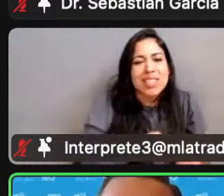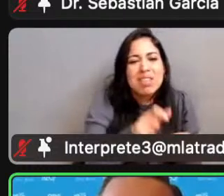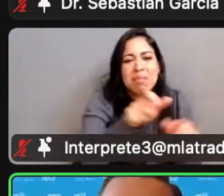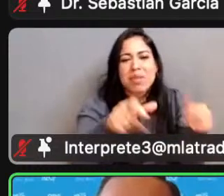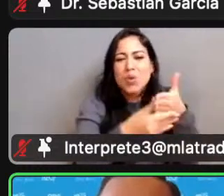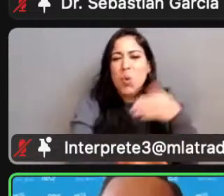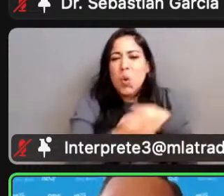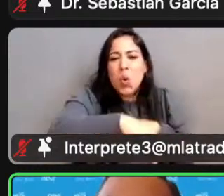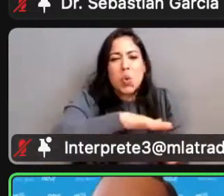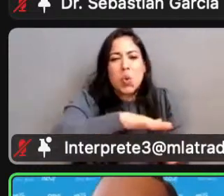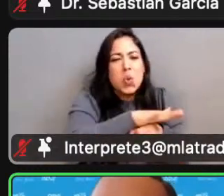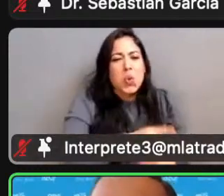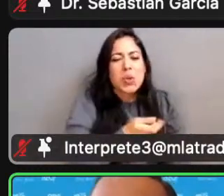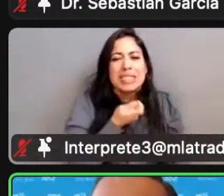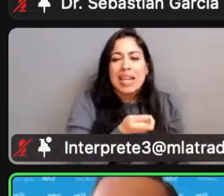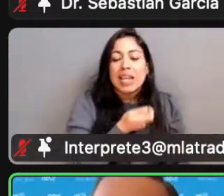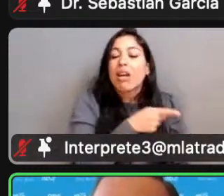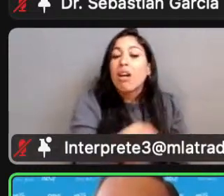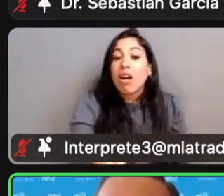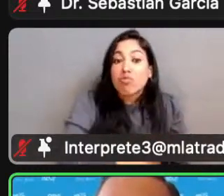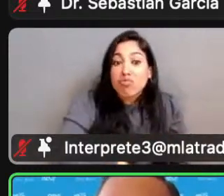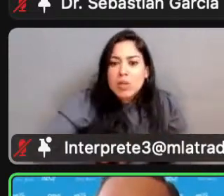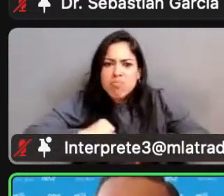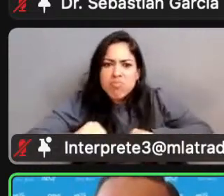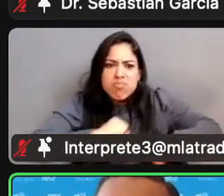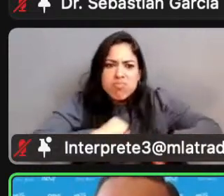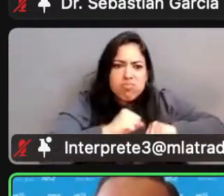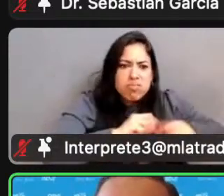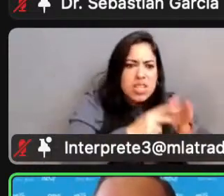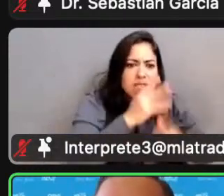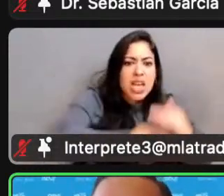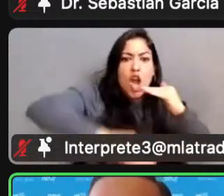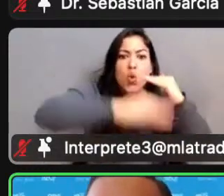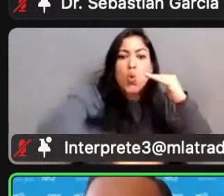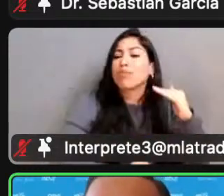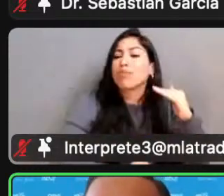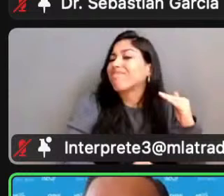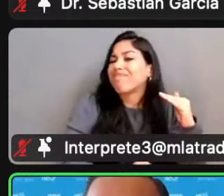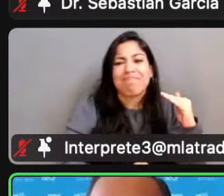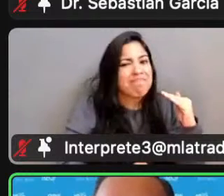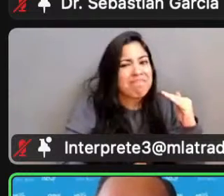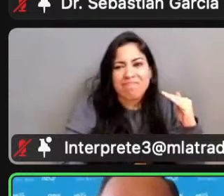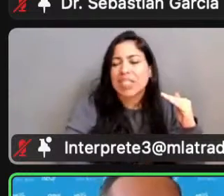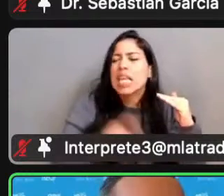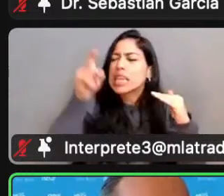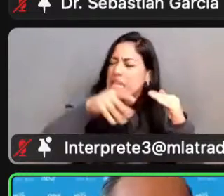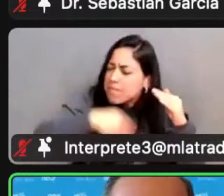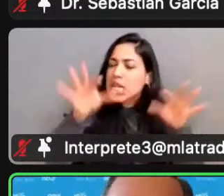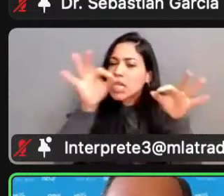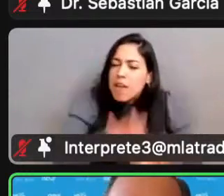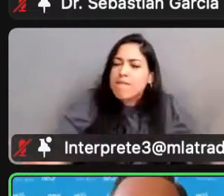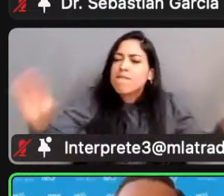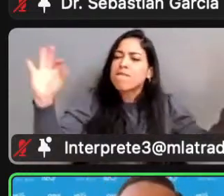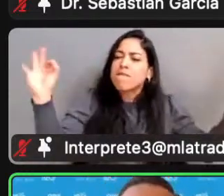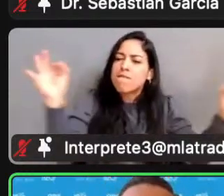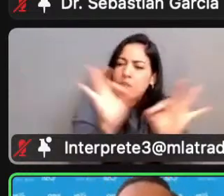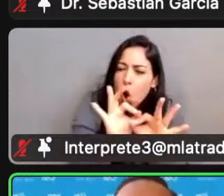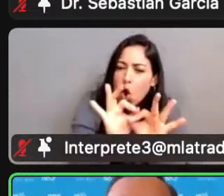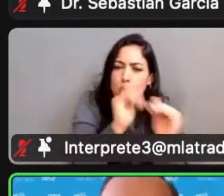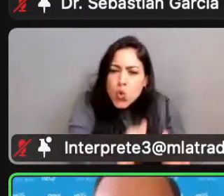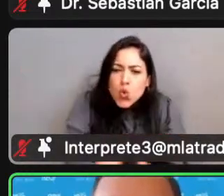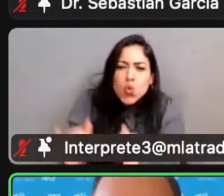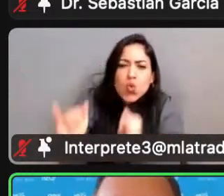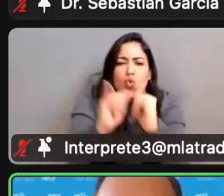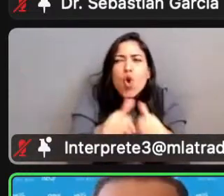to reach the people with less advantages, it is not enough to reduce inequality. We need a